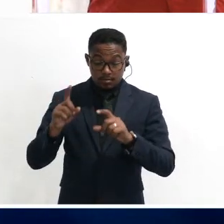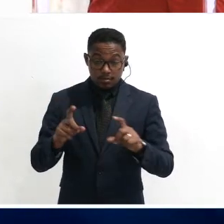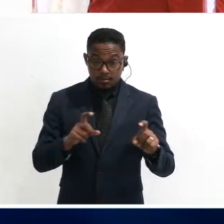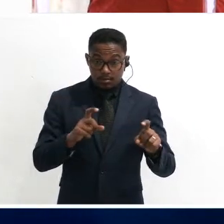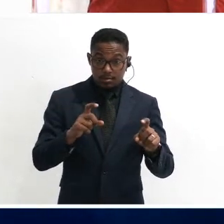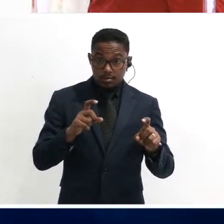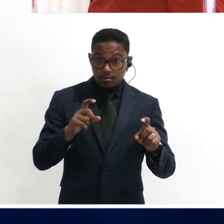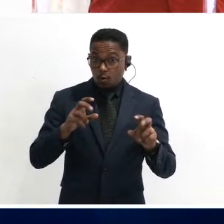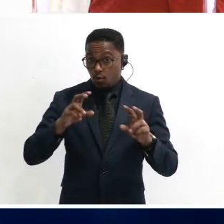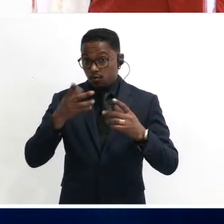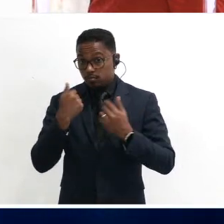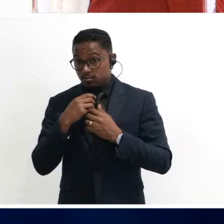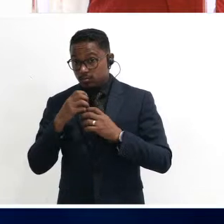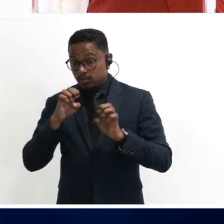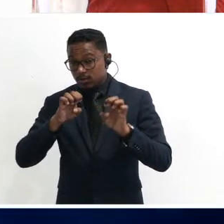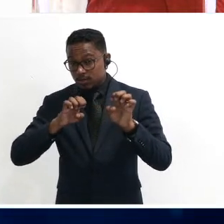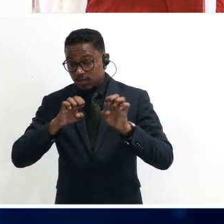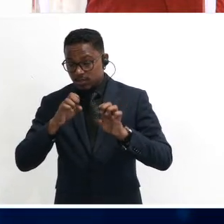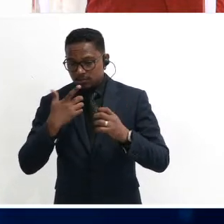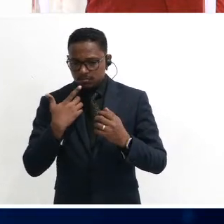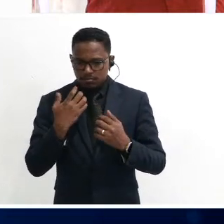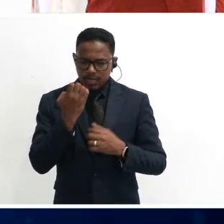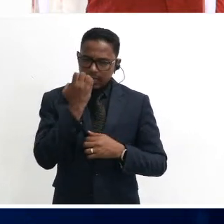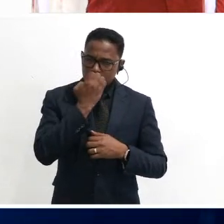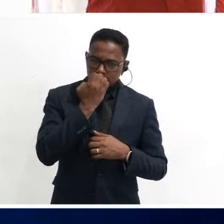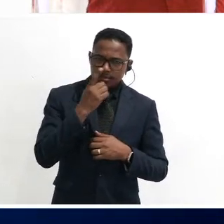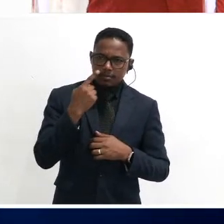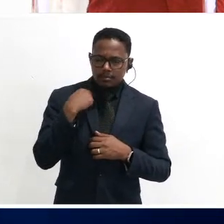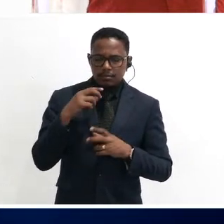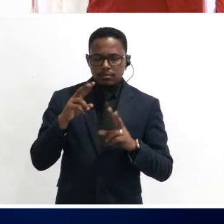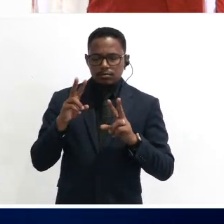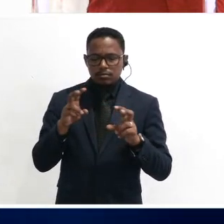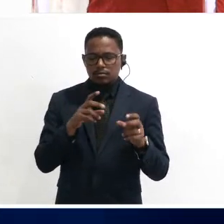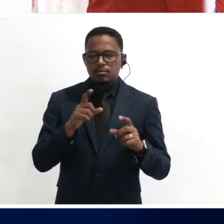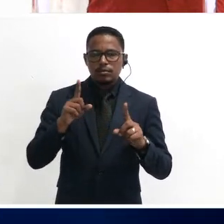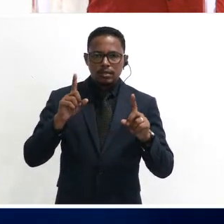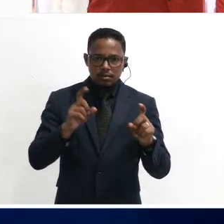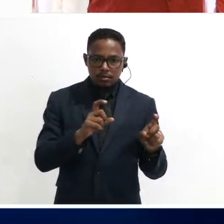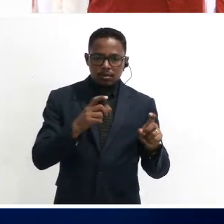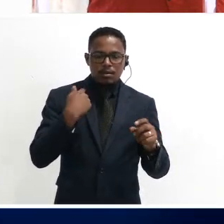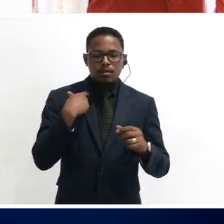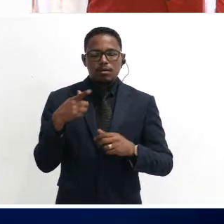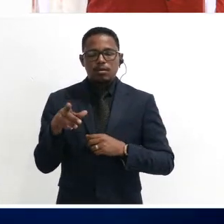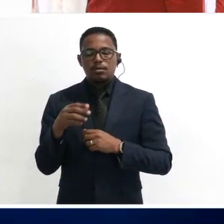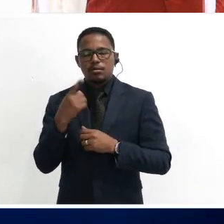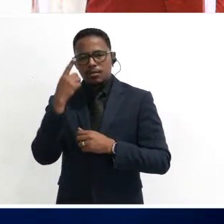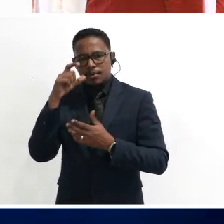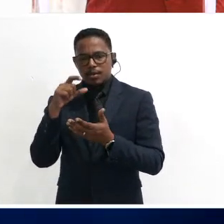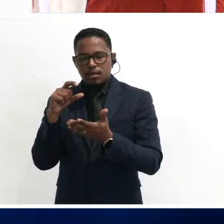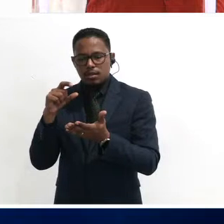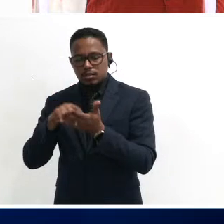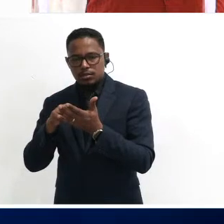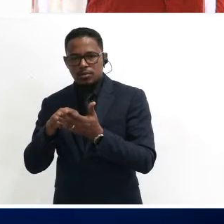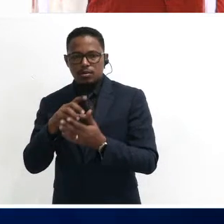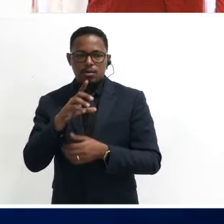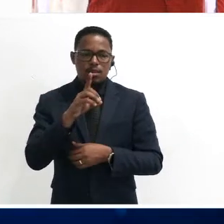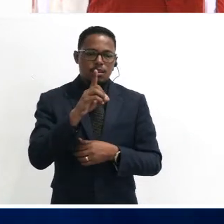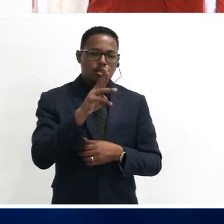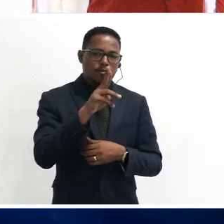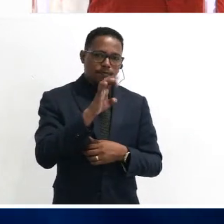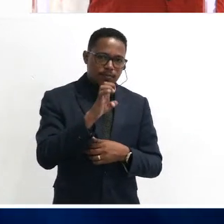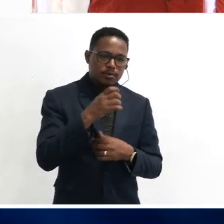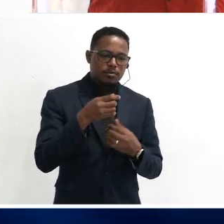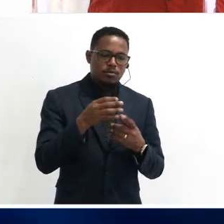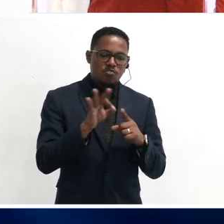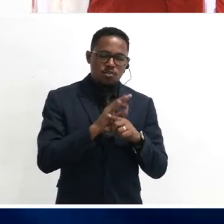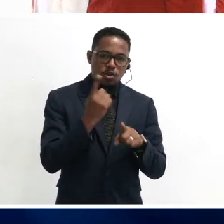functional test. So sometimes you don't quite know if the die is good or bad. And the problem is if you're putting it in a